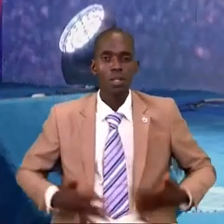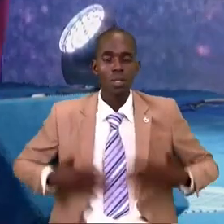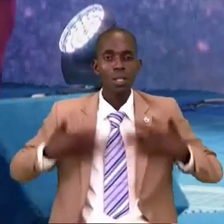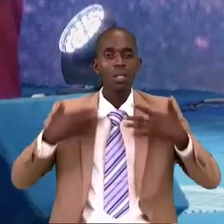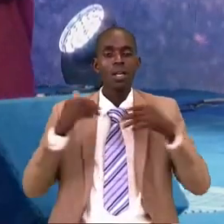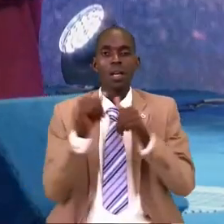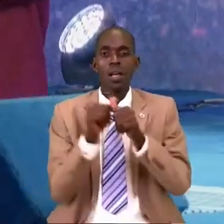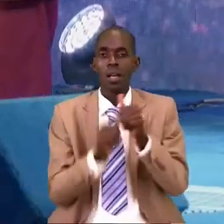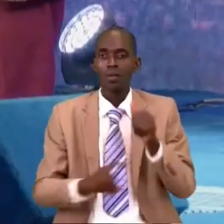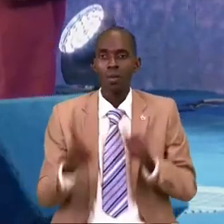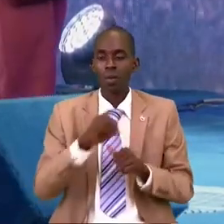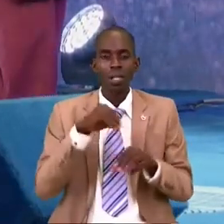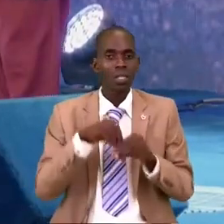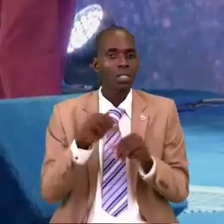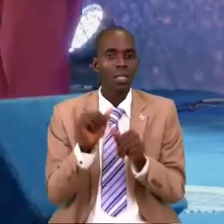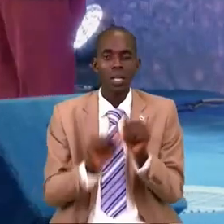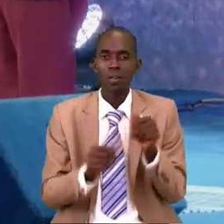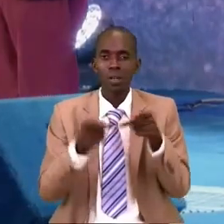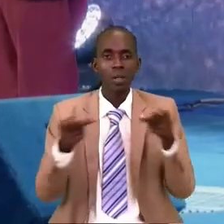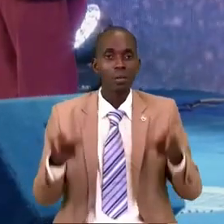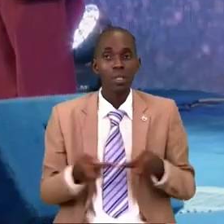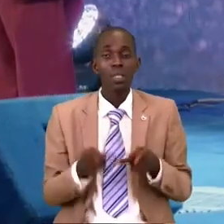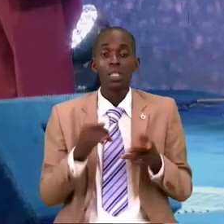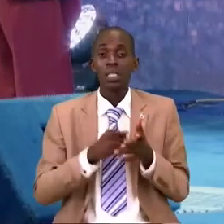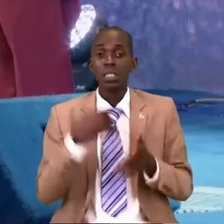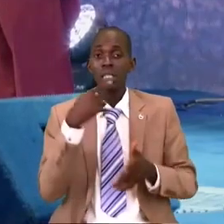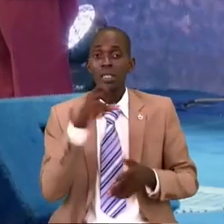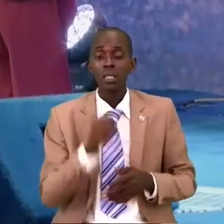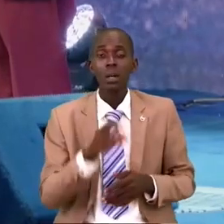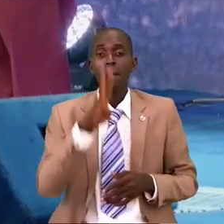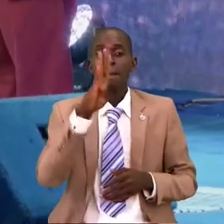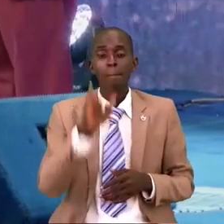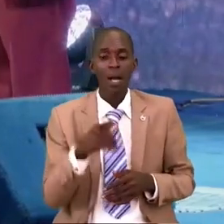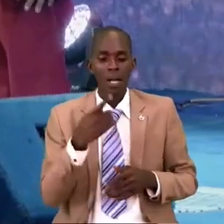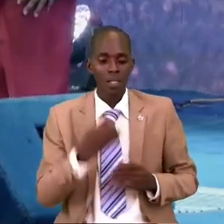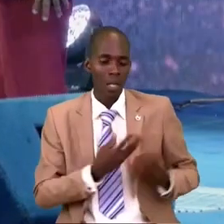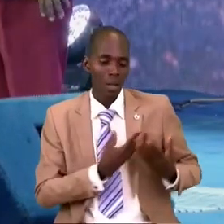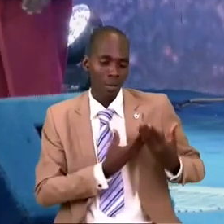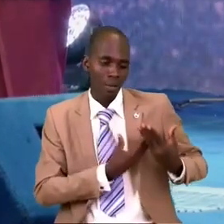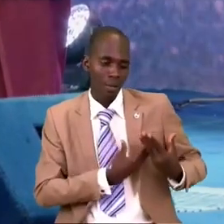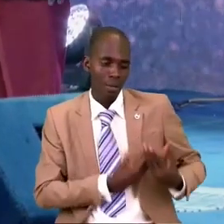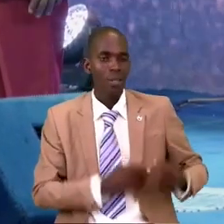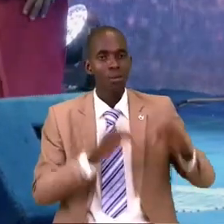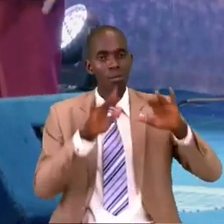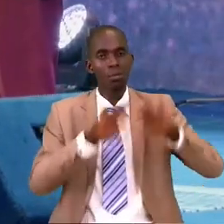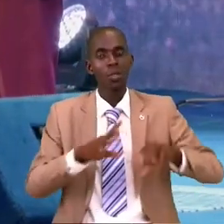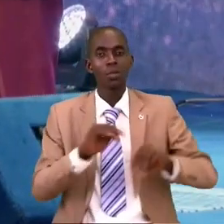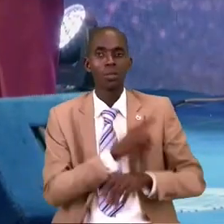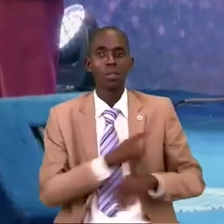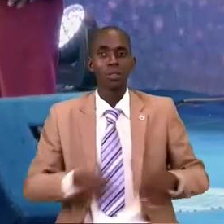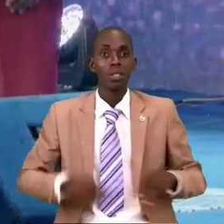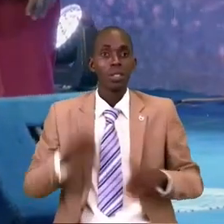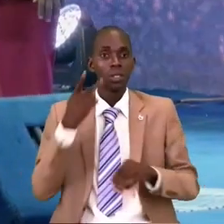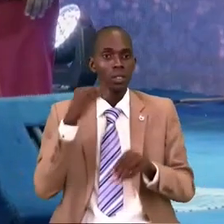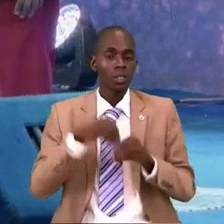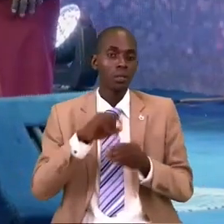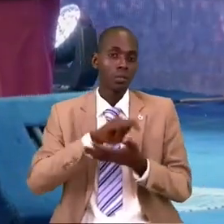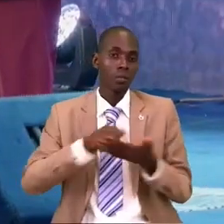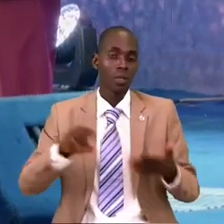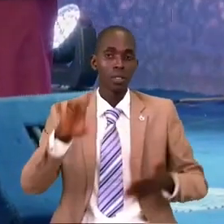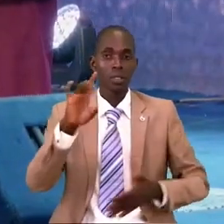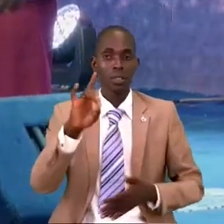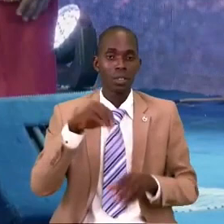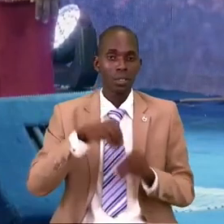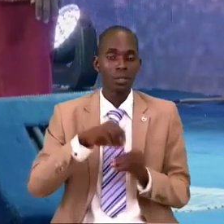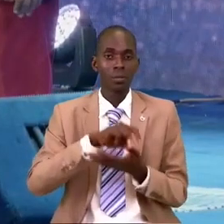at verse 8. In verse 8, it says, the Lord is merciful and gracious. That's why he forgives. That's